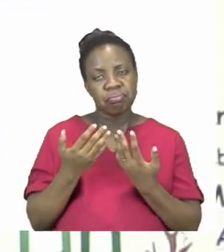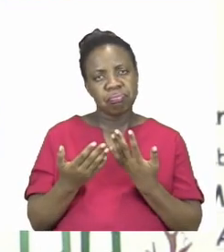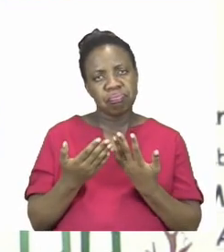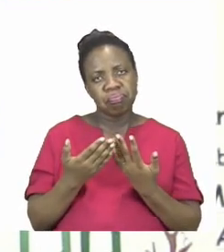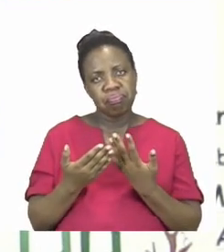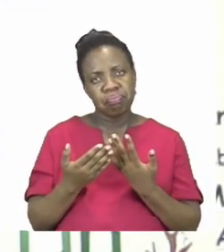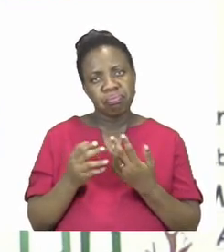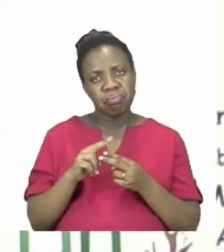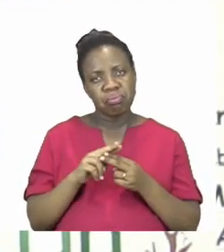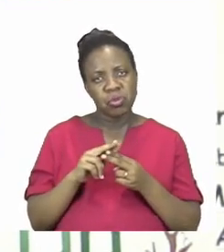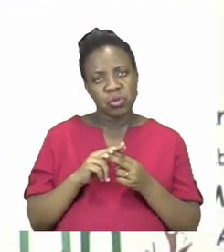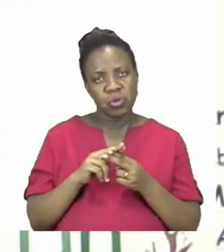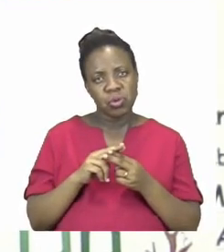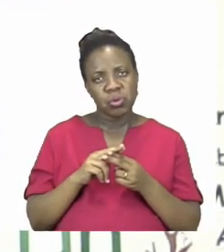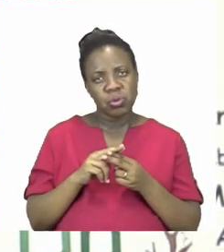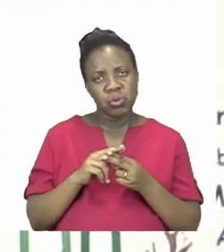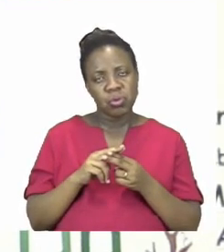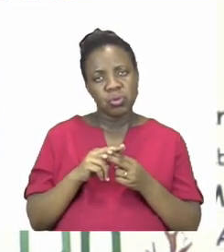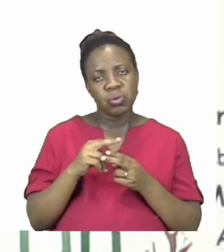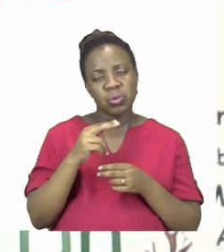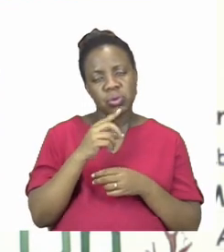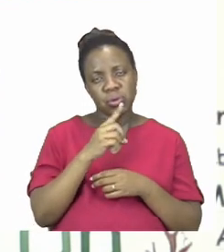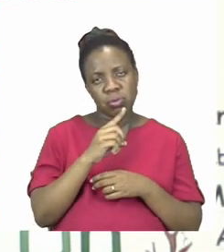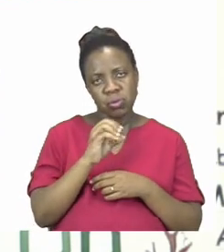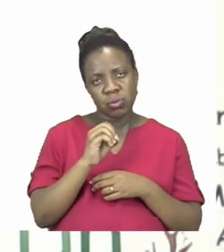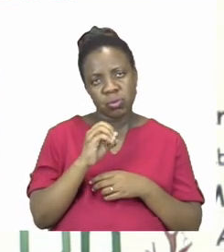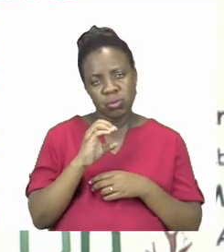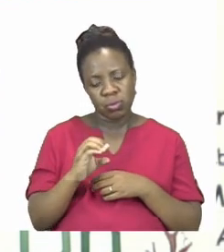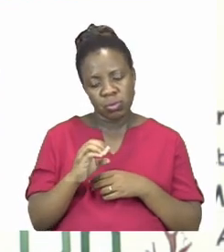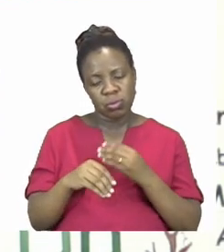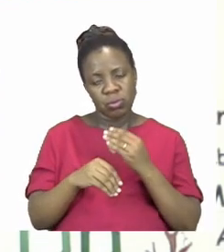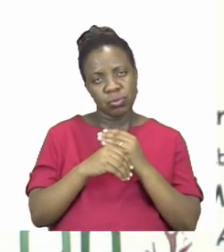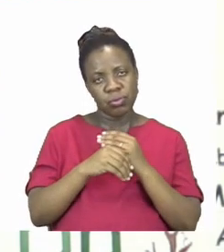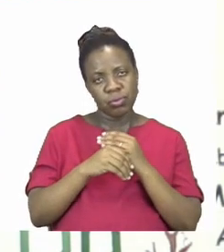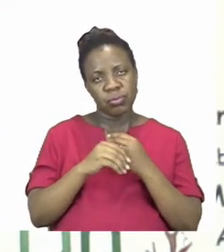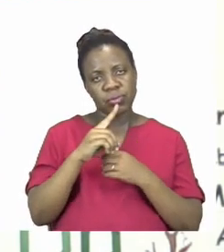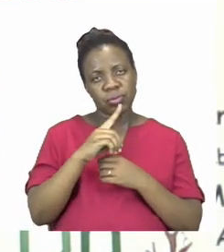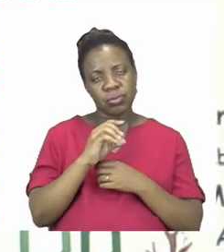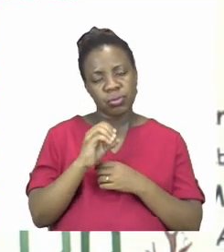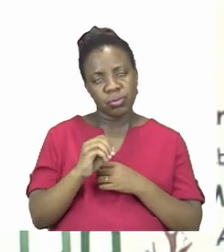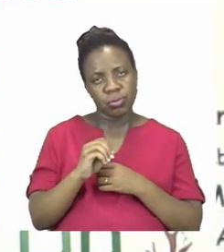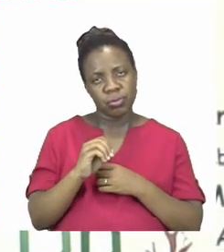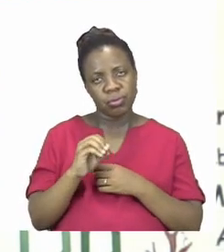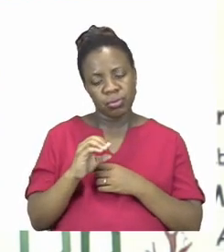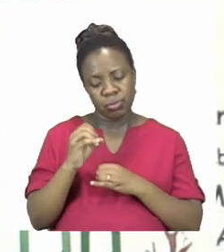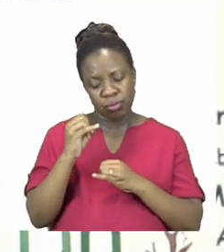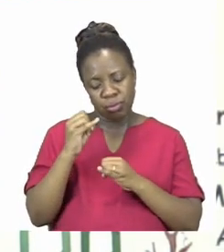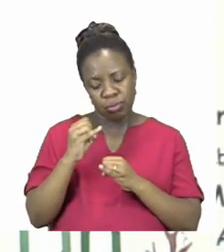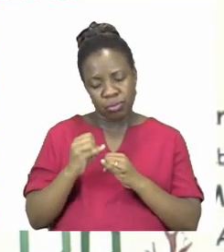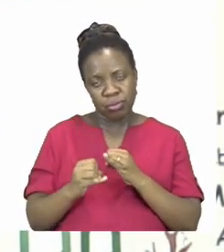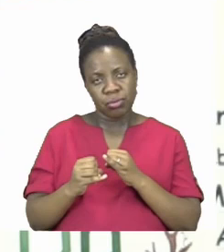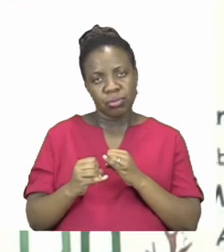10-cent coins to make 20. 1, 2, and then the last digit is